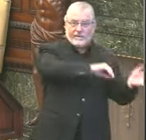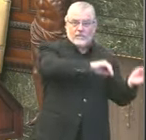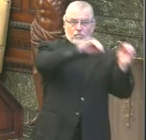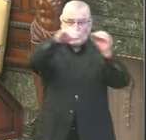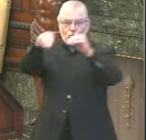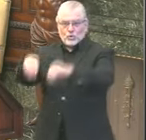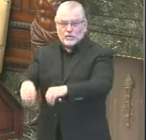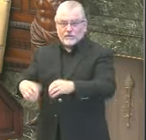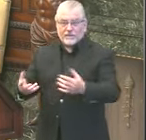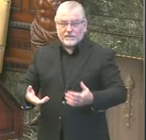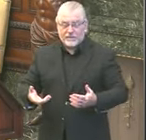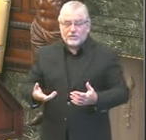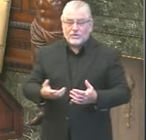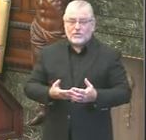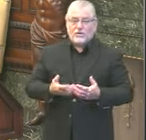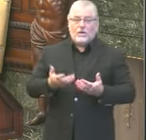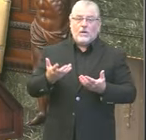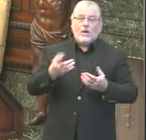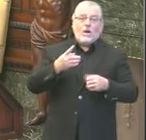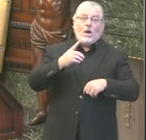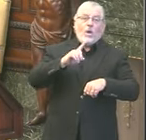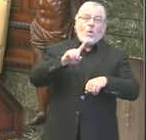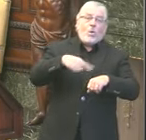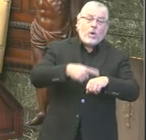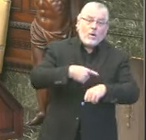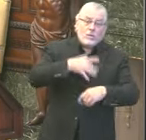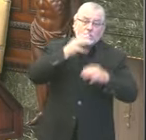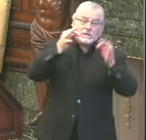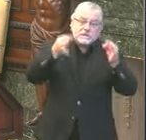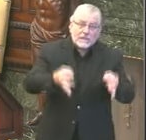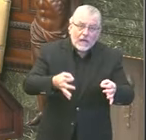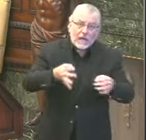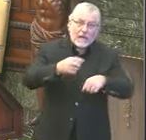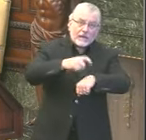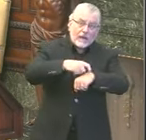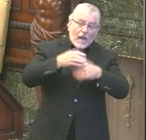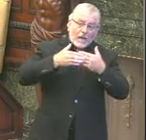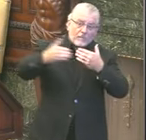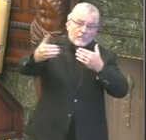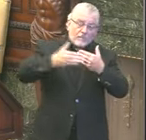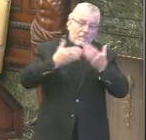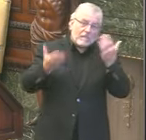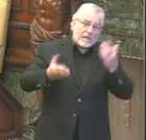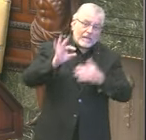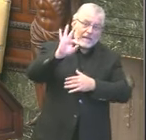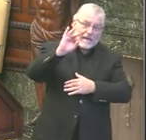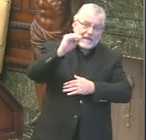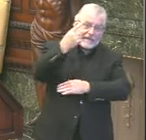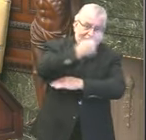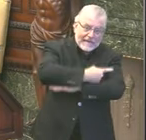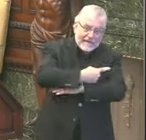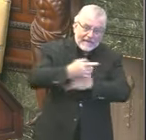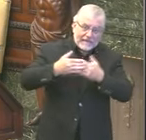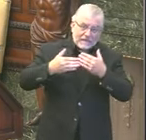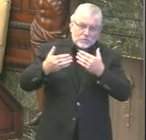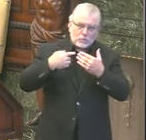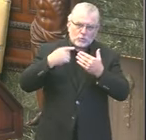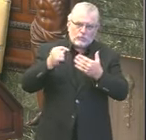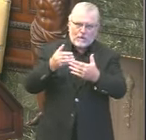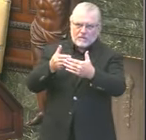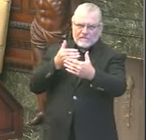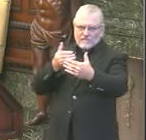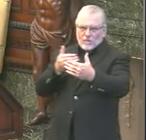some guidance says 90 days. We're trying to do that before then. And boxing of the statue is being